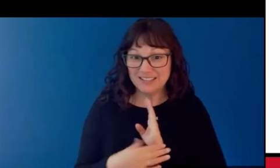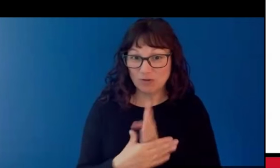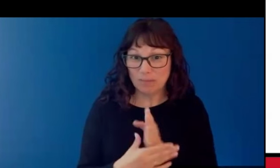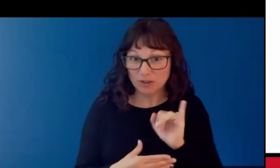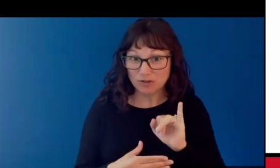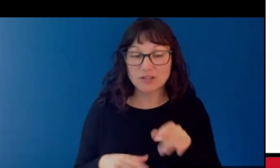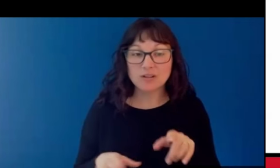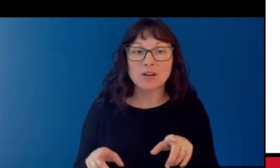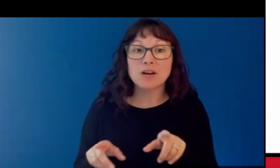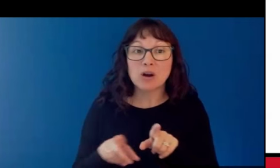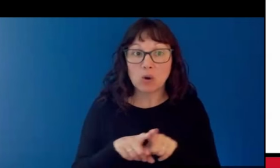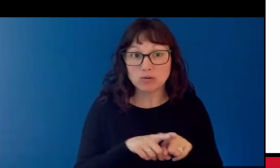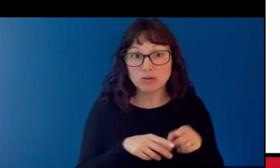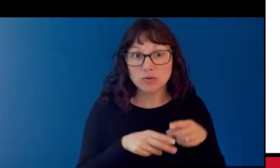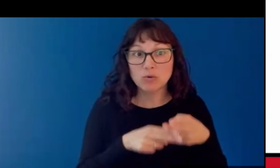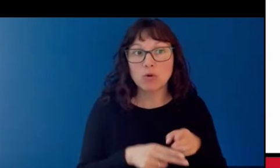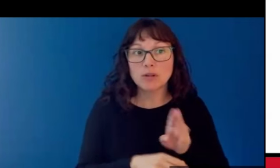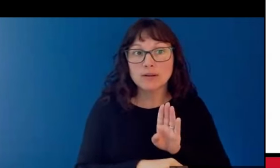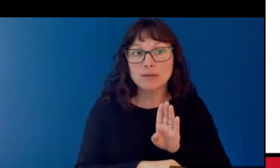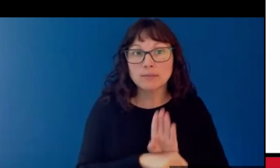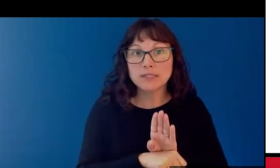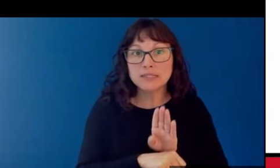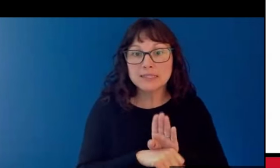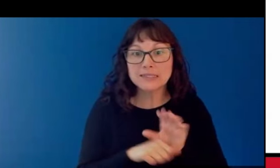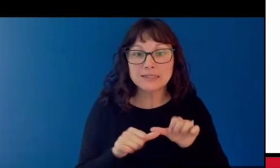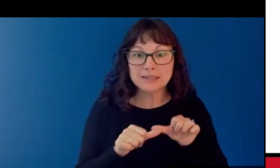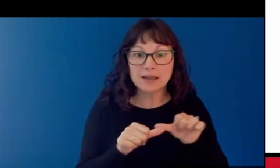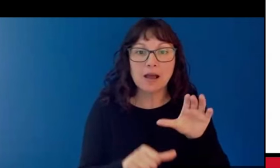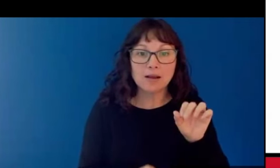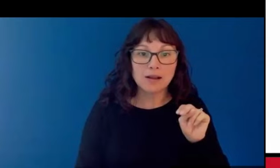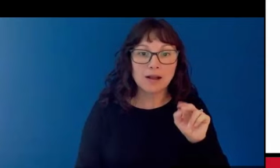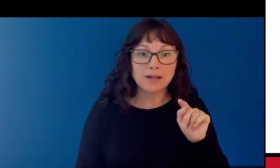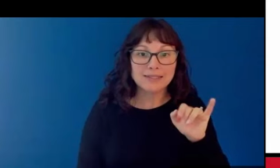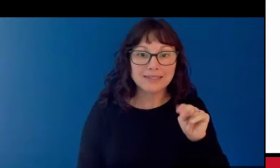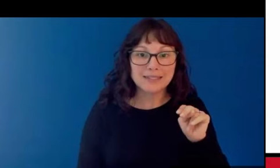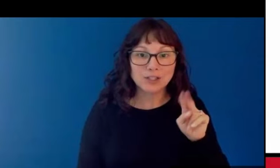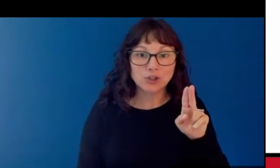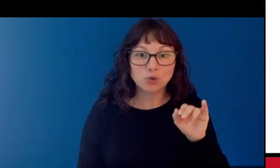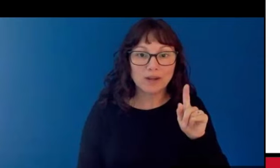is also known as business continuation